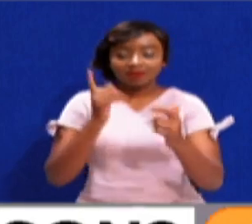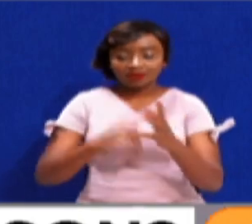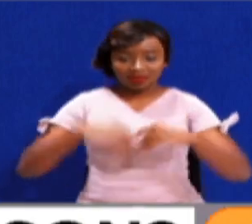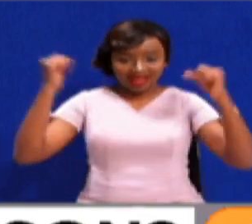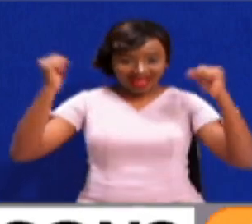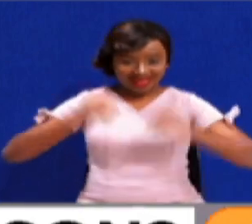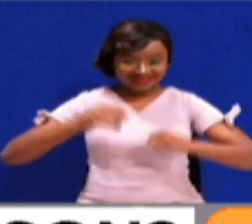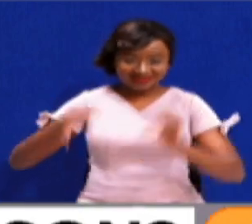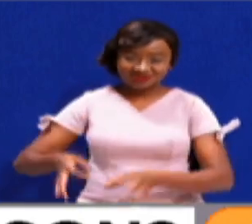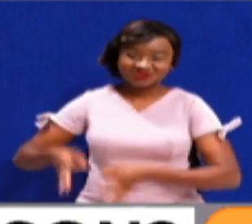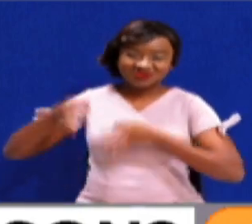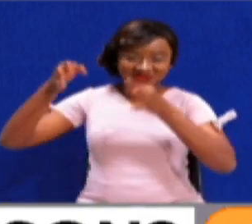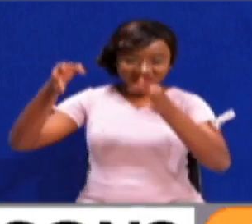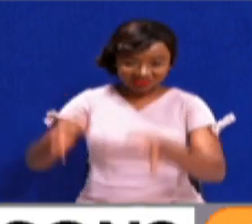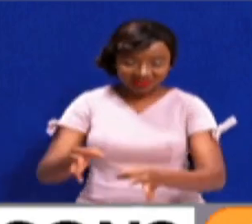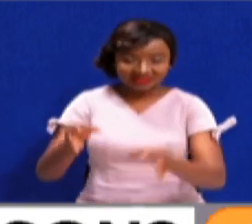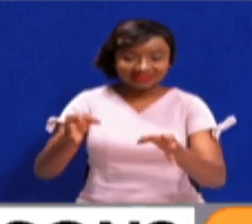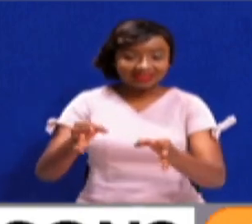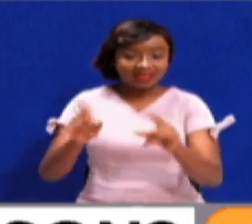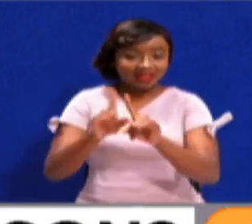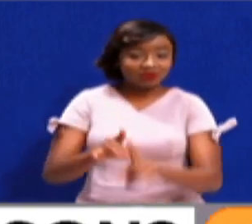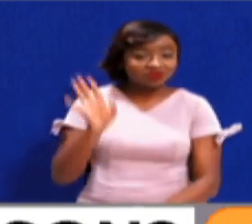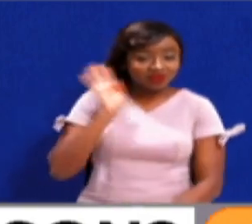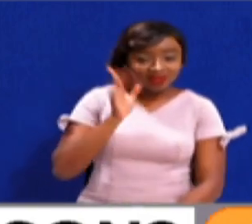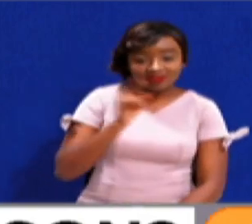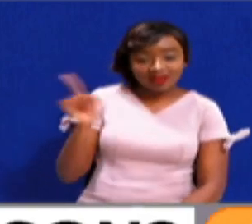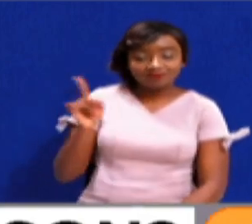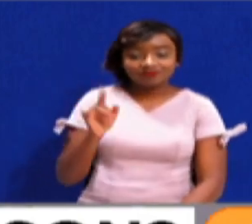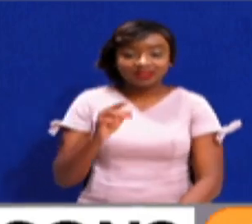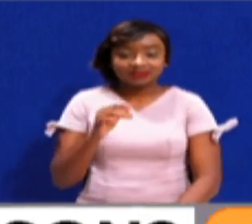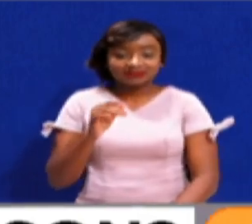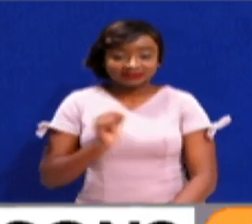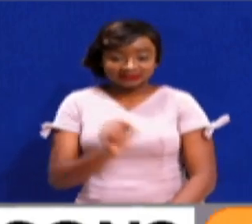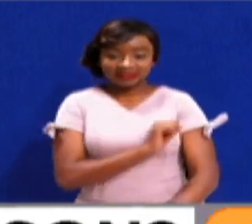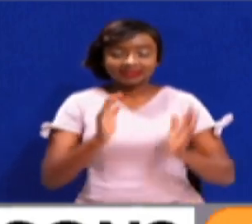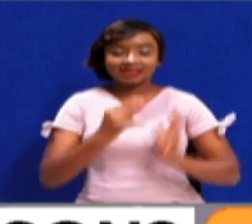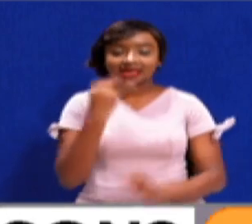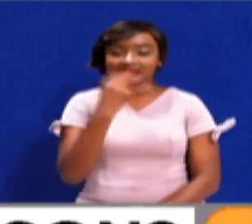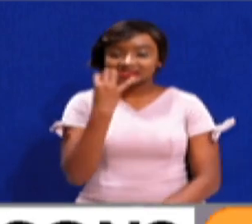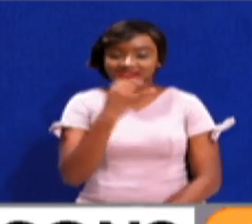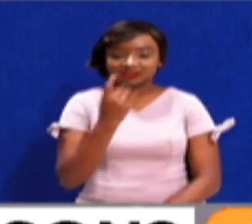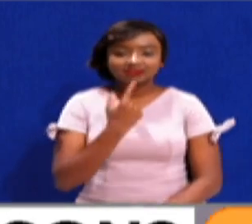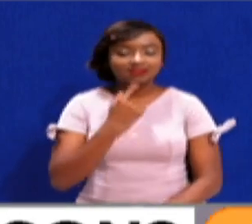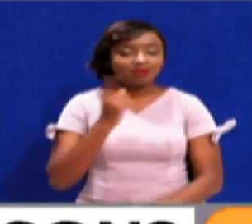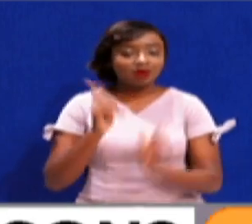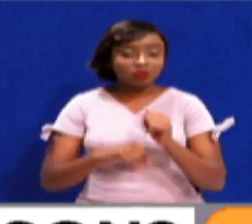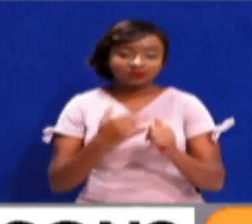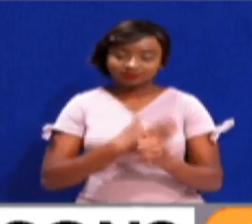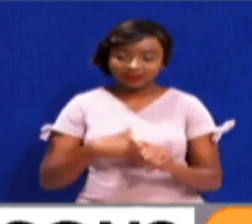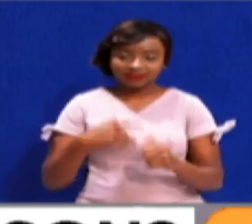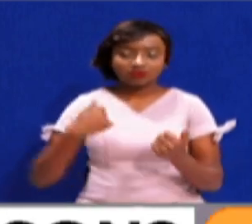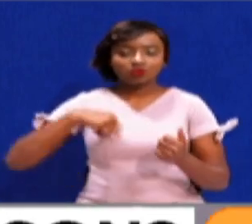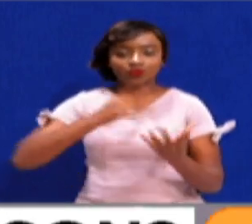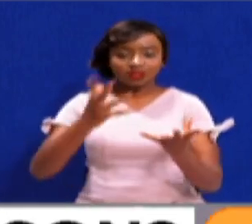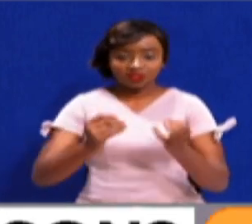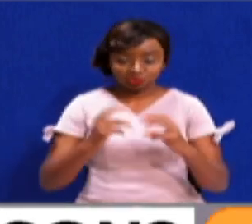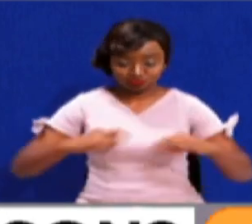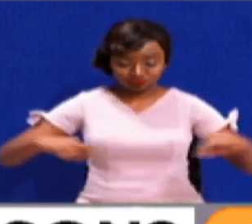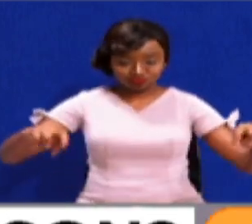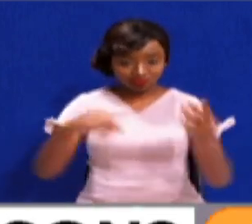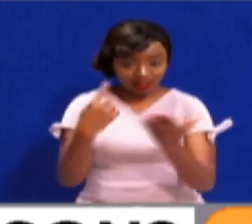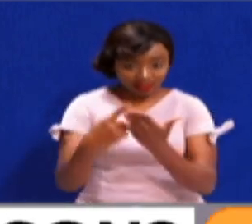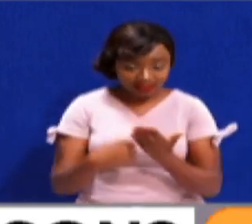to adjourn that sitting. And as you can hear there, Senator Murkomen saying, let's give dialogue a chance. Mm. Now, that chance that is